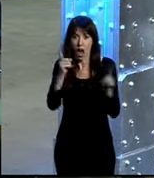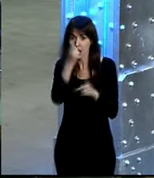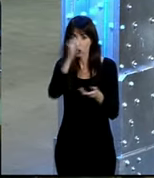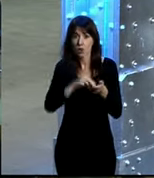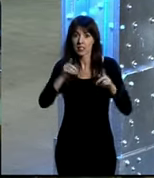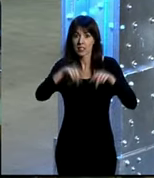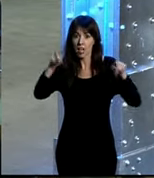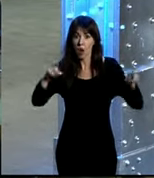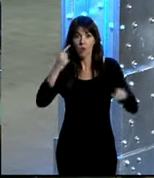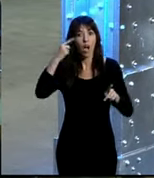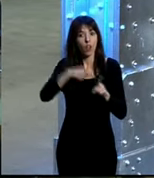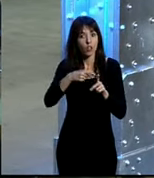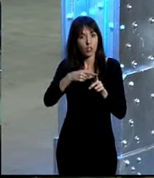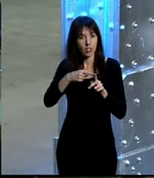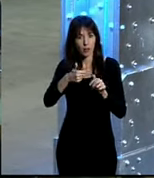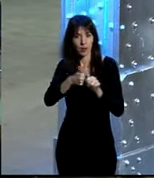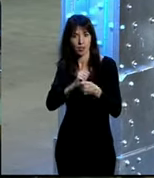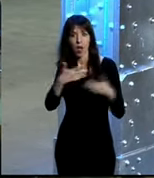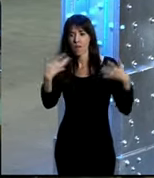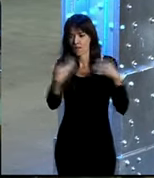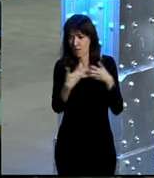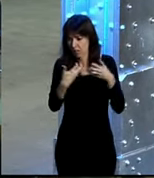communities that met once a year in Segovia to